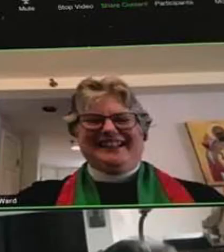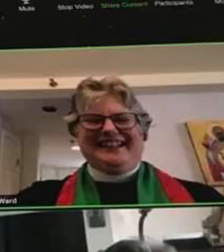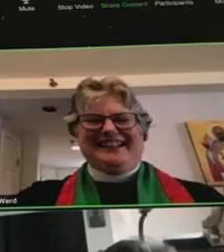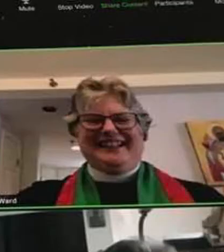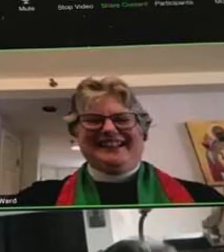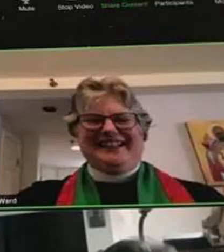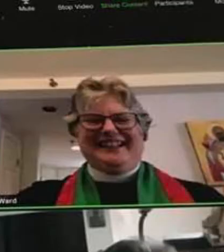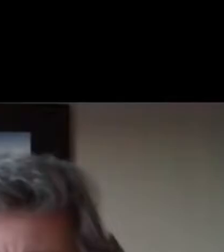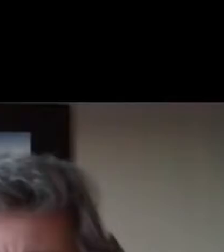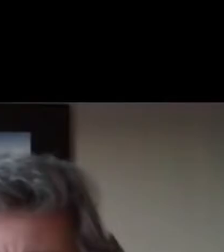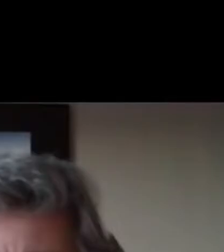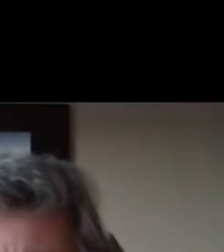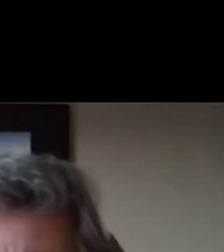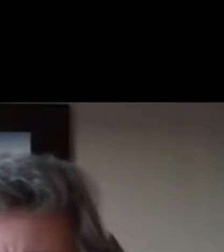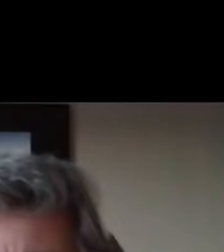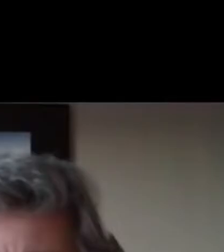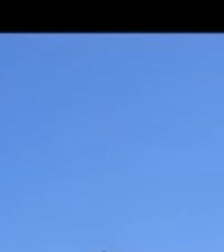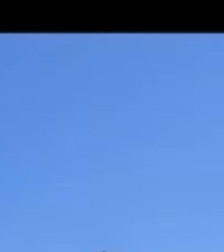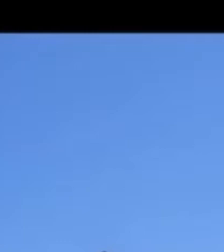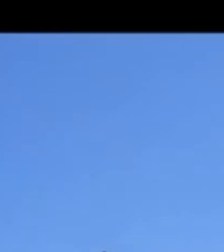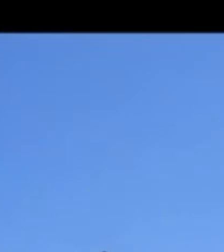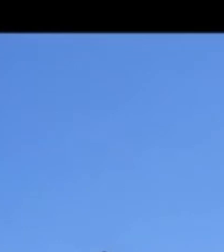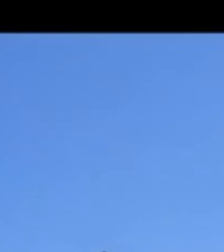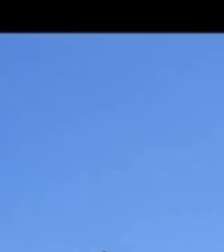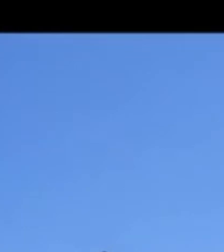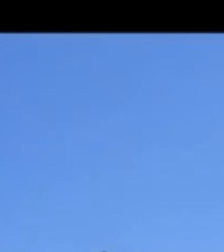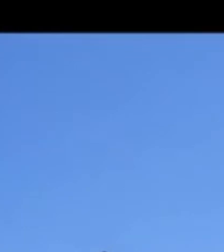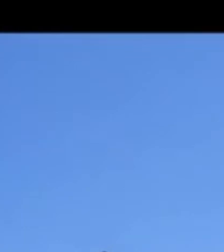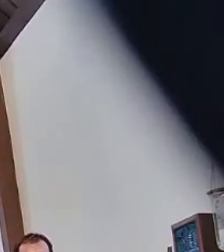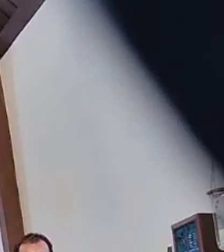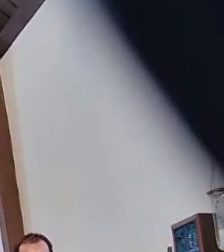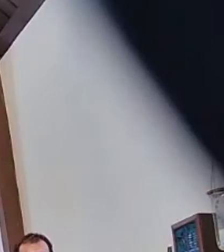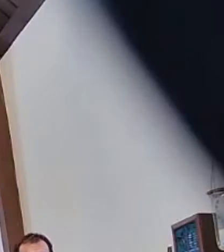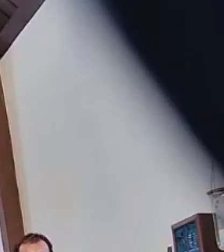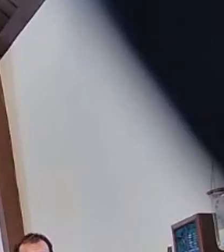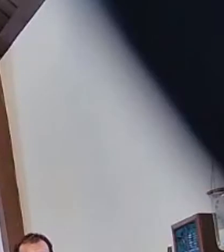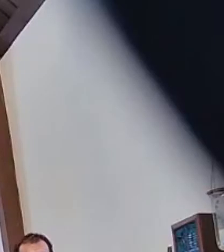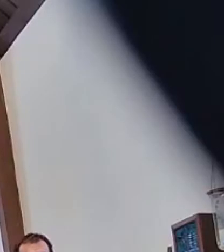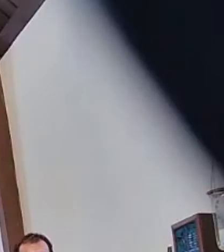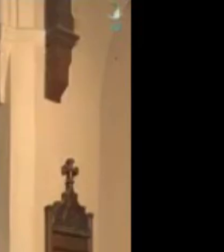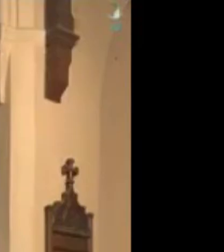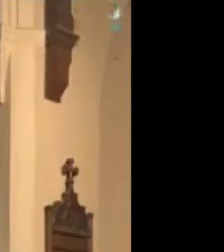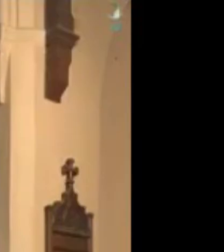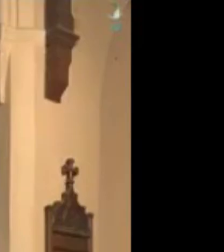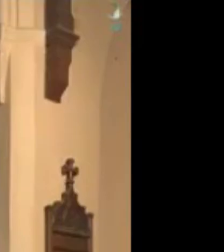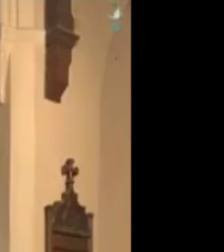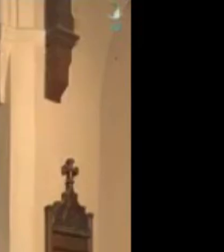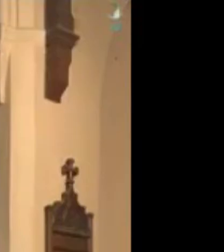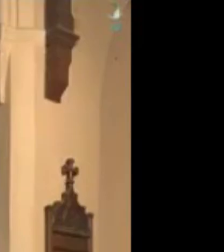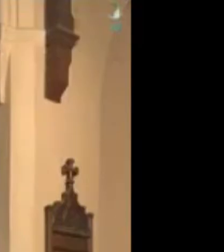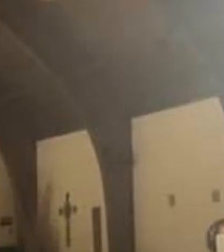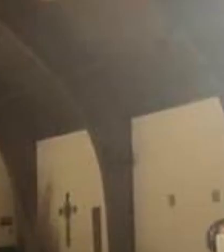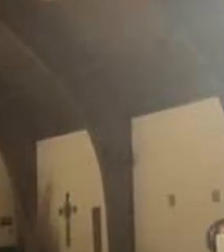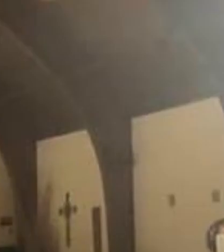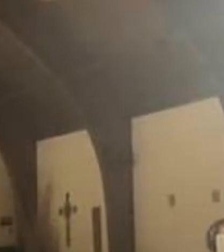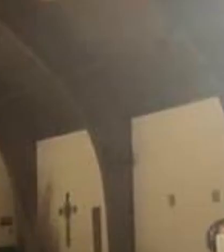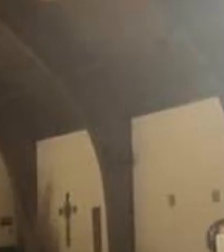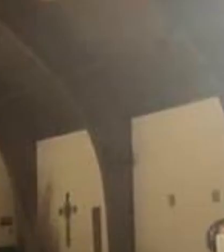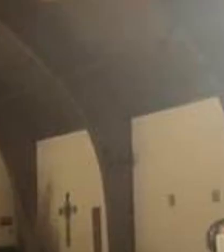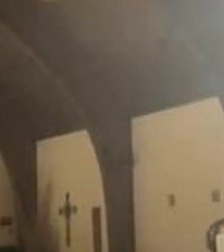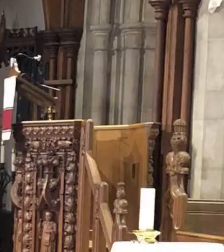Learning the technology of getting together for worship on Zoom or YouTube Live or video streaming is another big